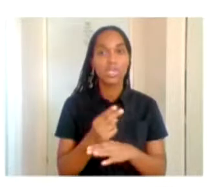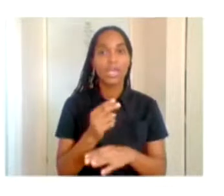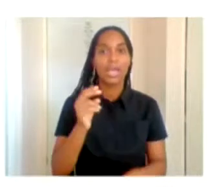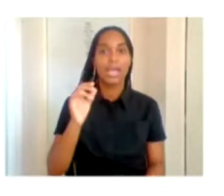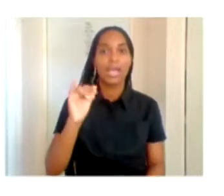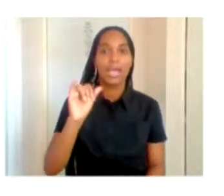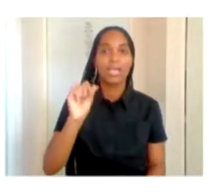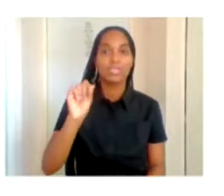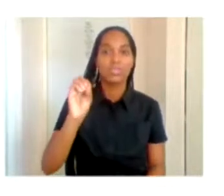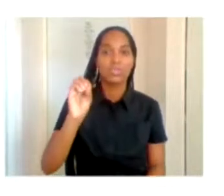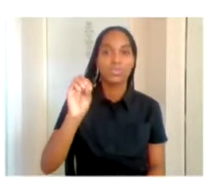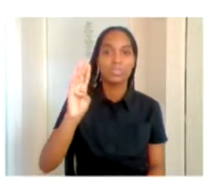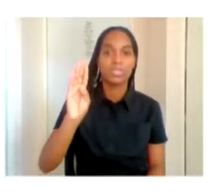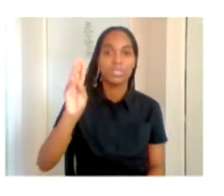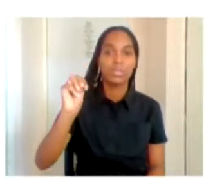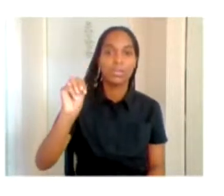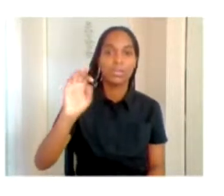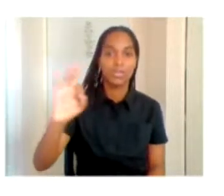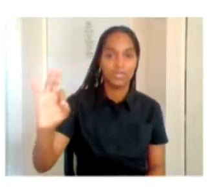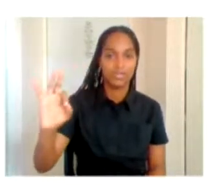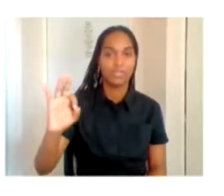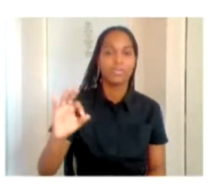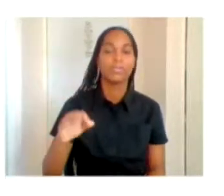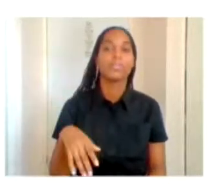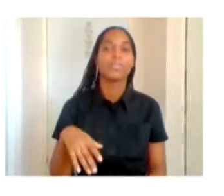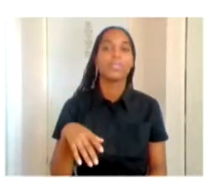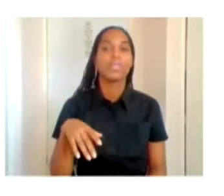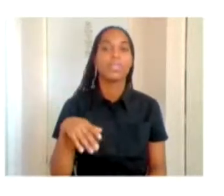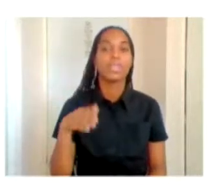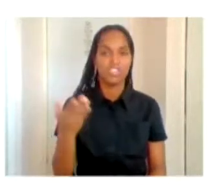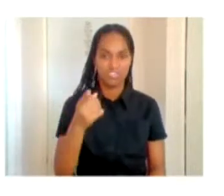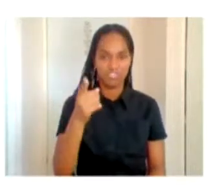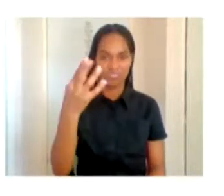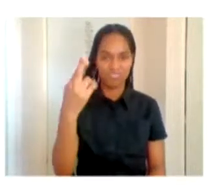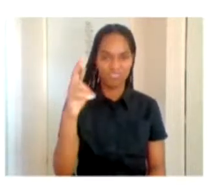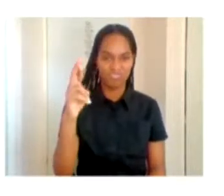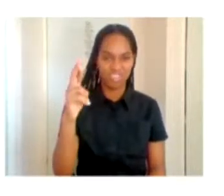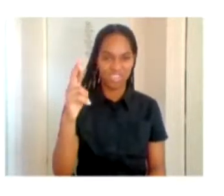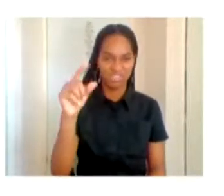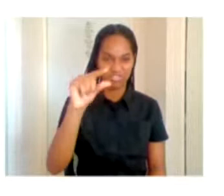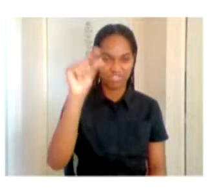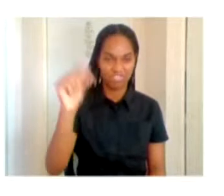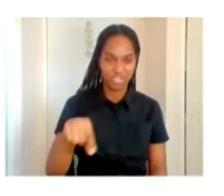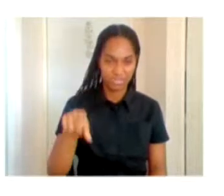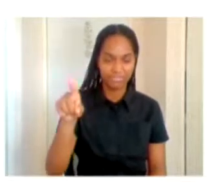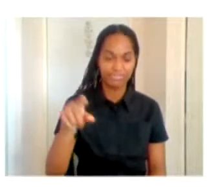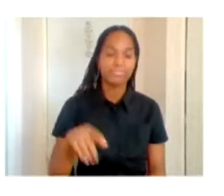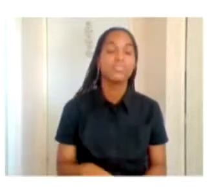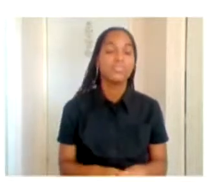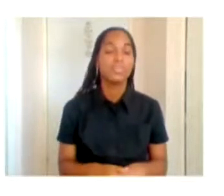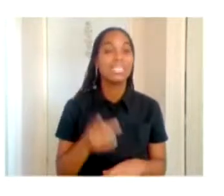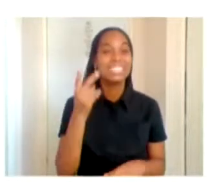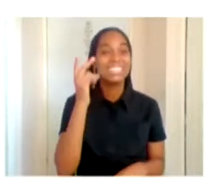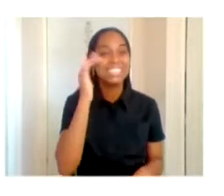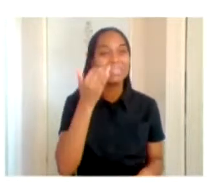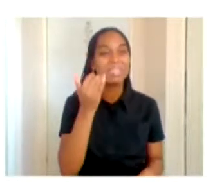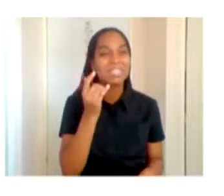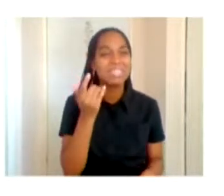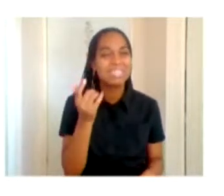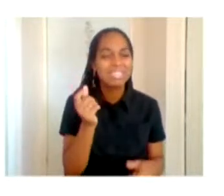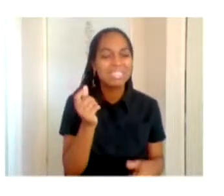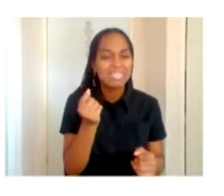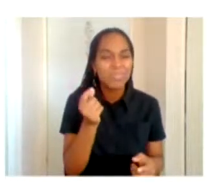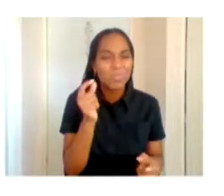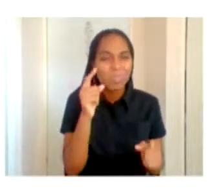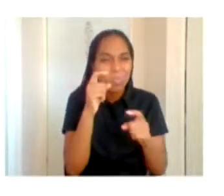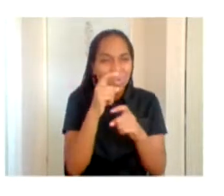format, here, a little bit gray. Because it sounds like a little bit weird that it's based on